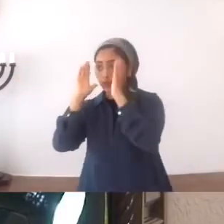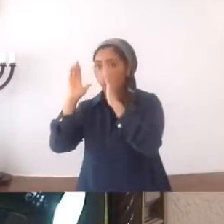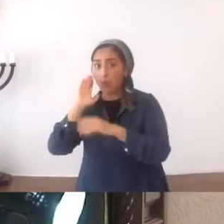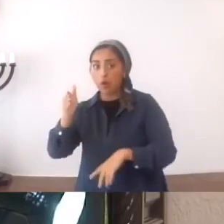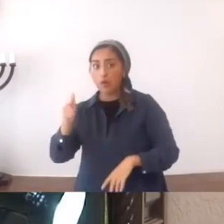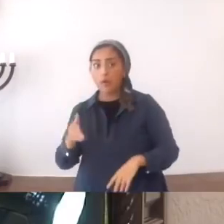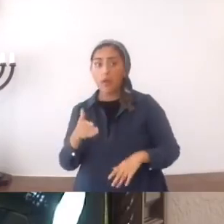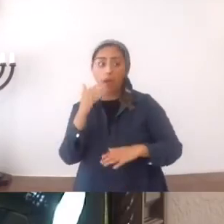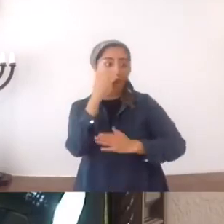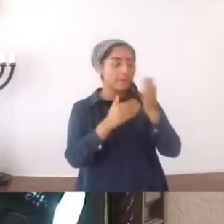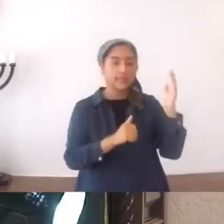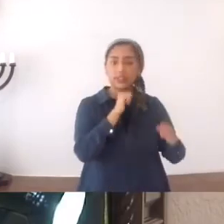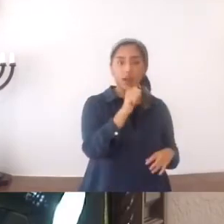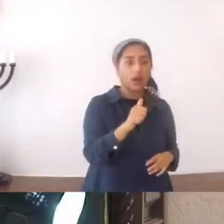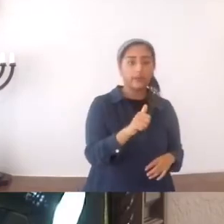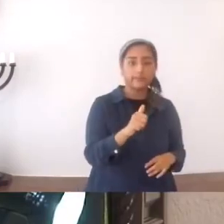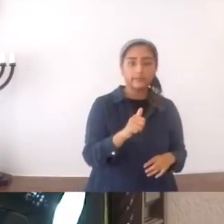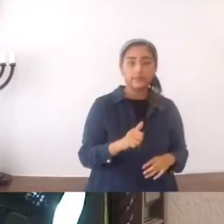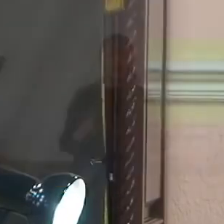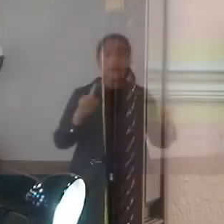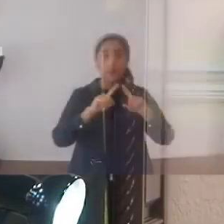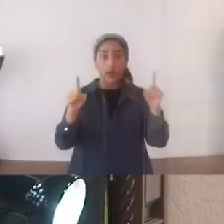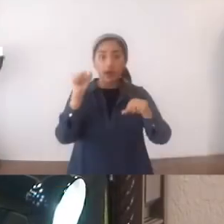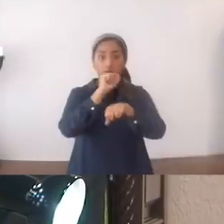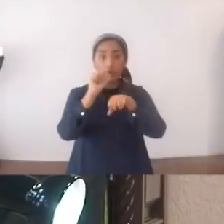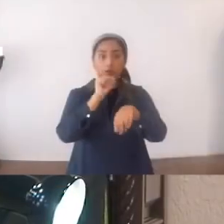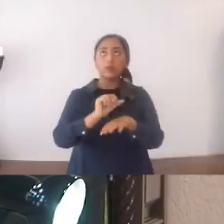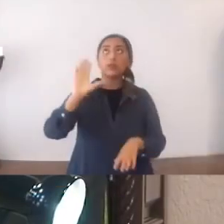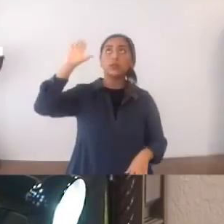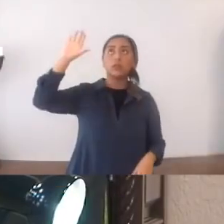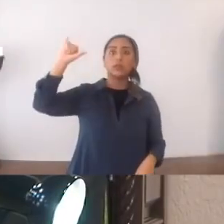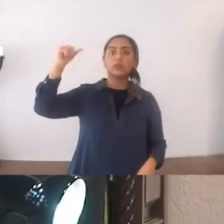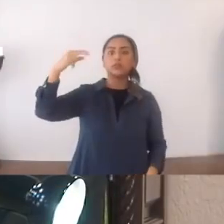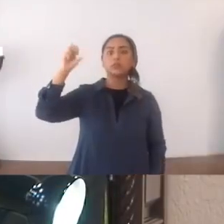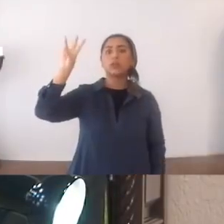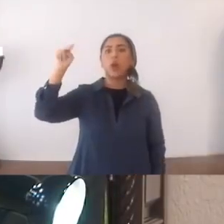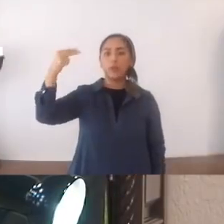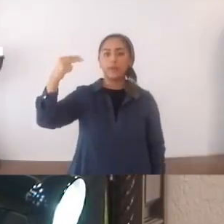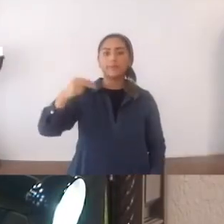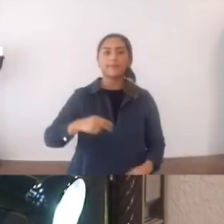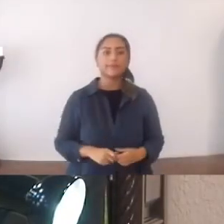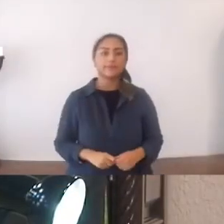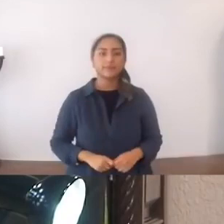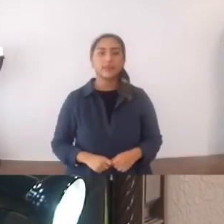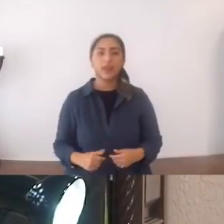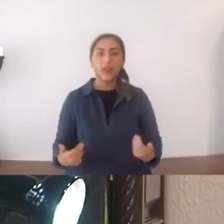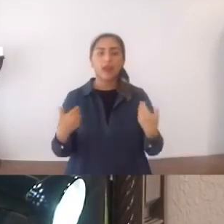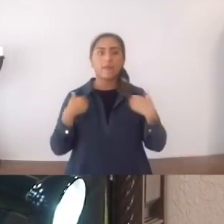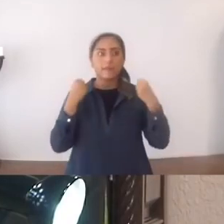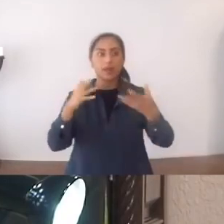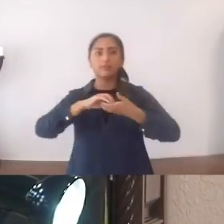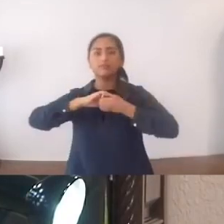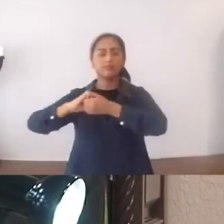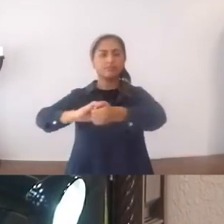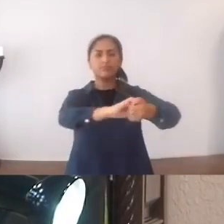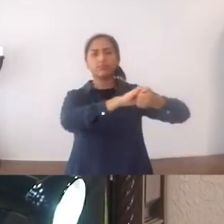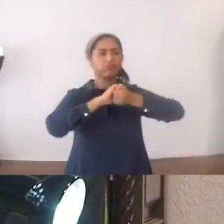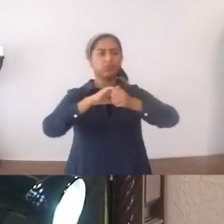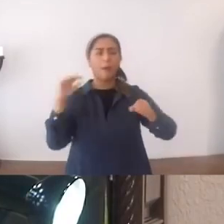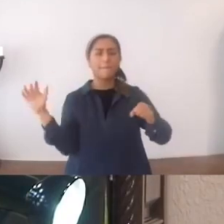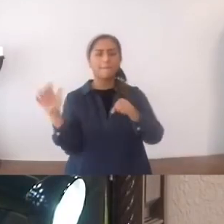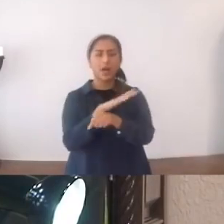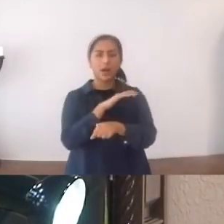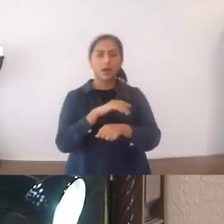personas escucharán, Some people might listen, otras no, others might not, pero la obra es de Yahweh. but the deed belongs to Yahweh. Hay un